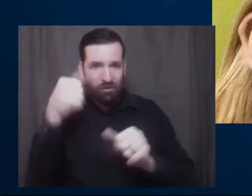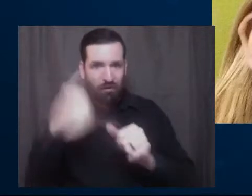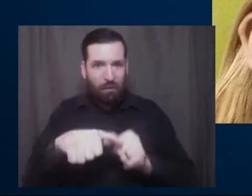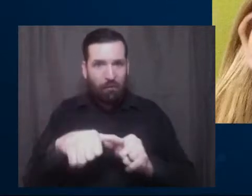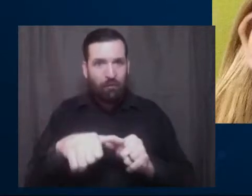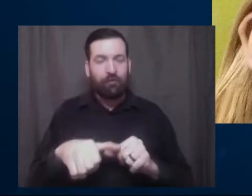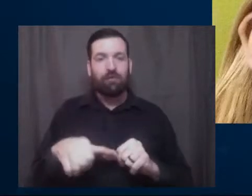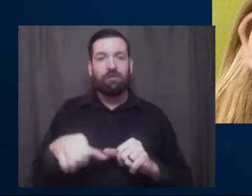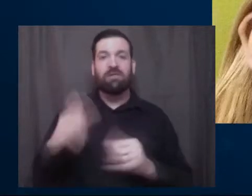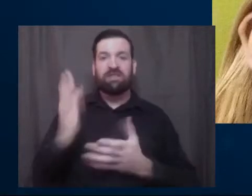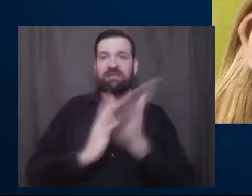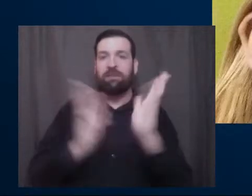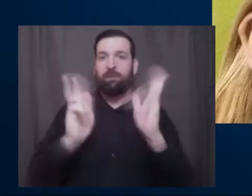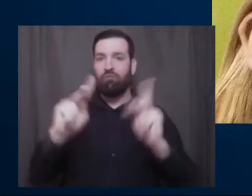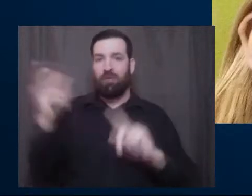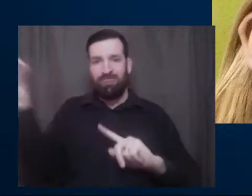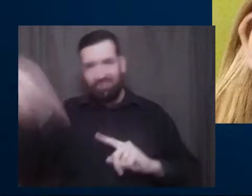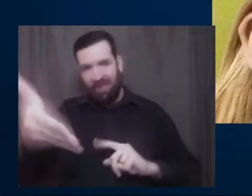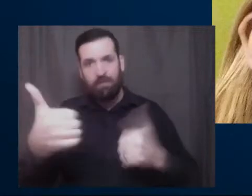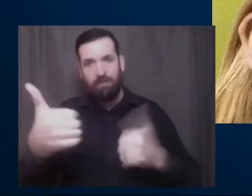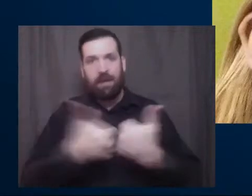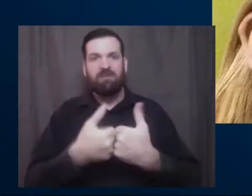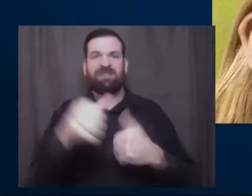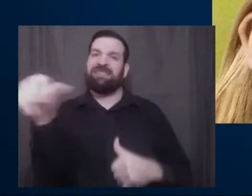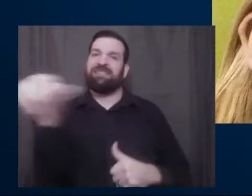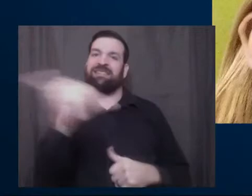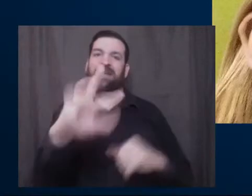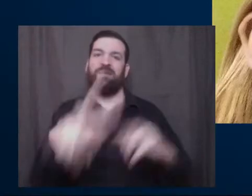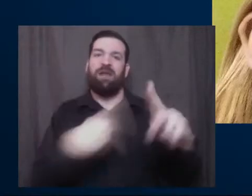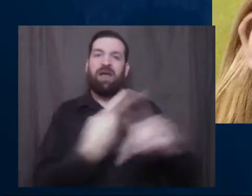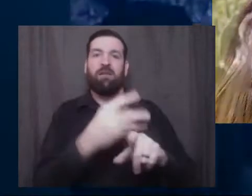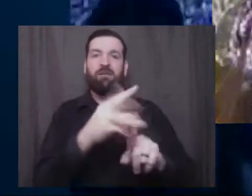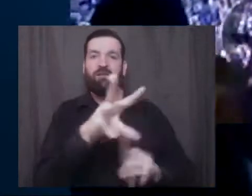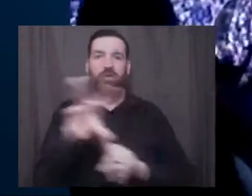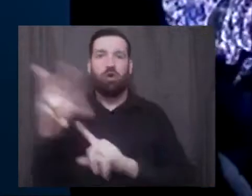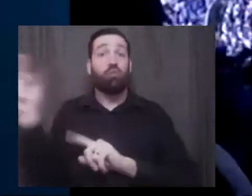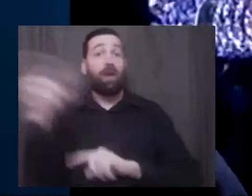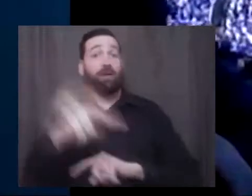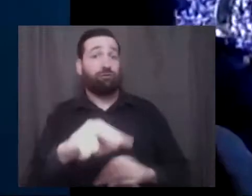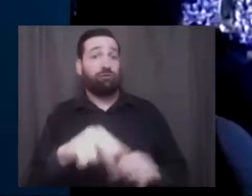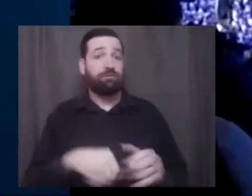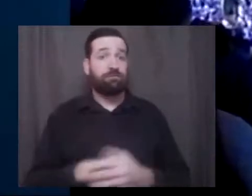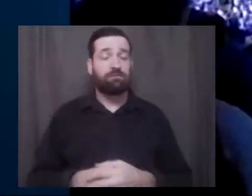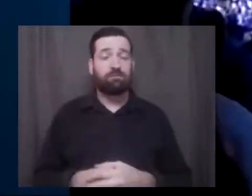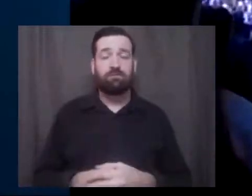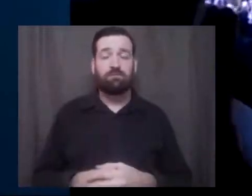game sending me this very same type of video. It was very, very exciting. Take a look.